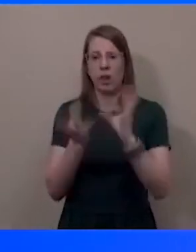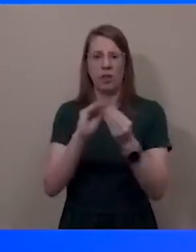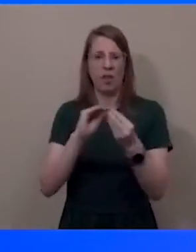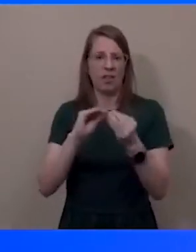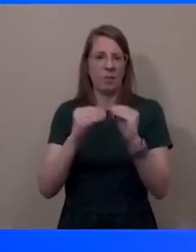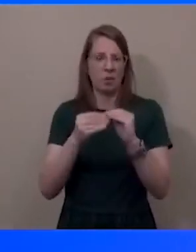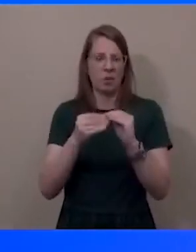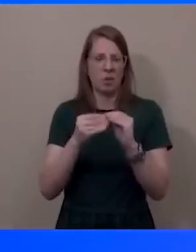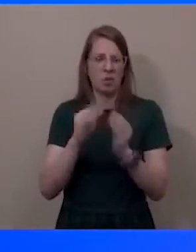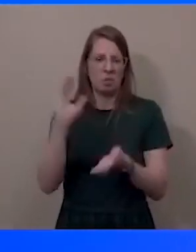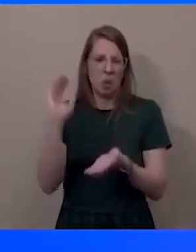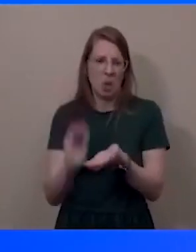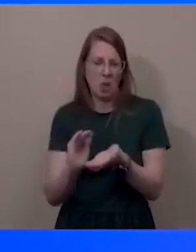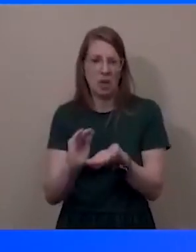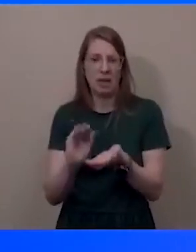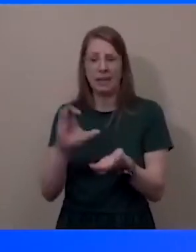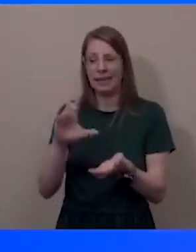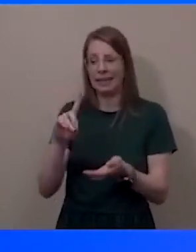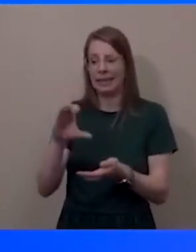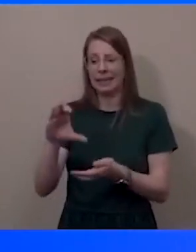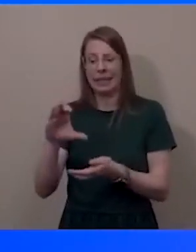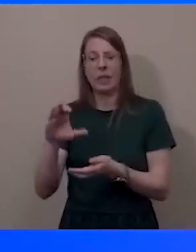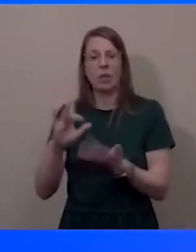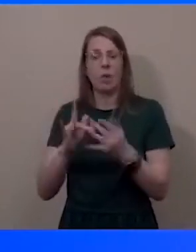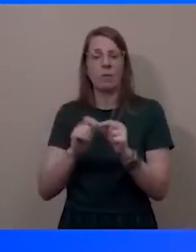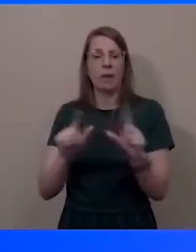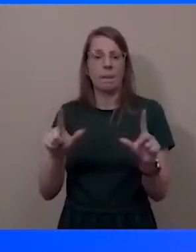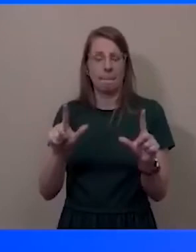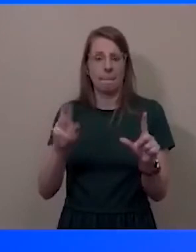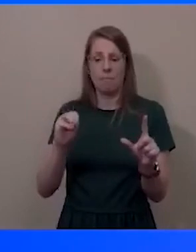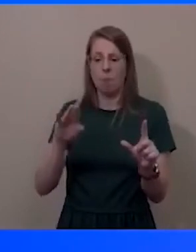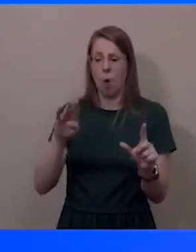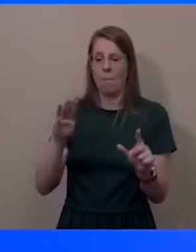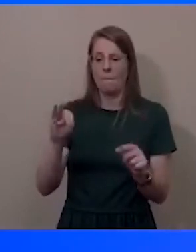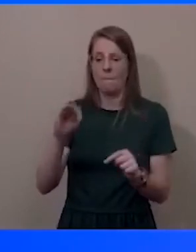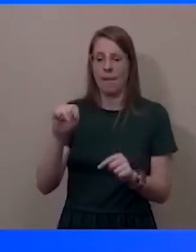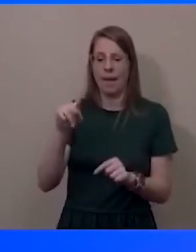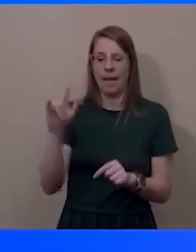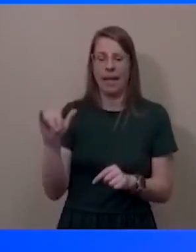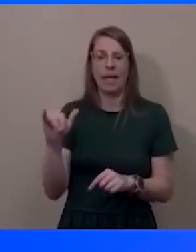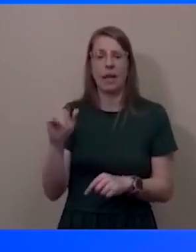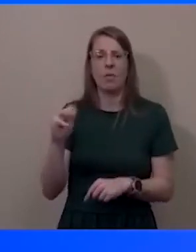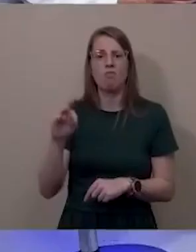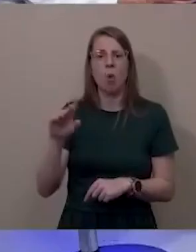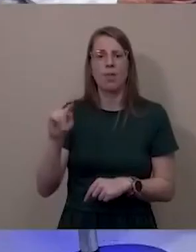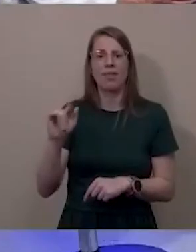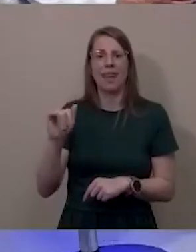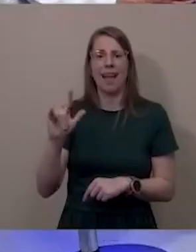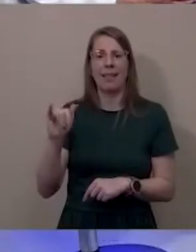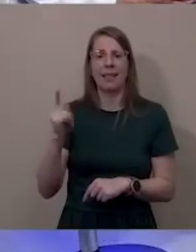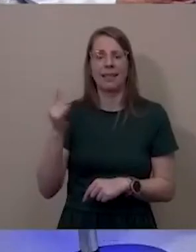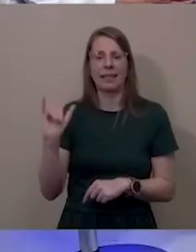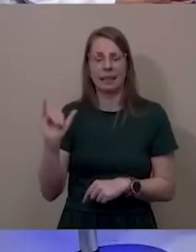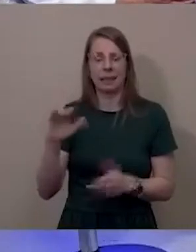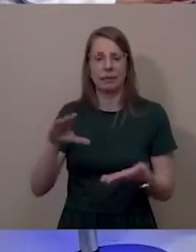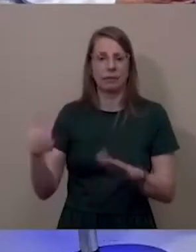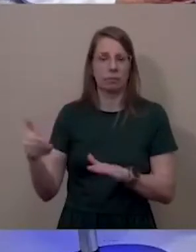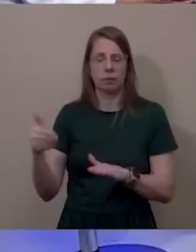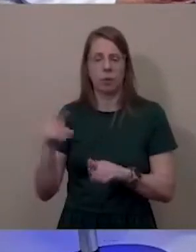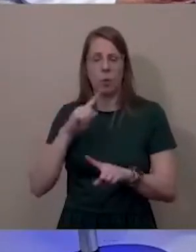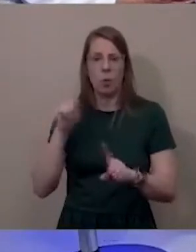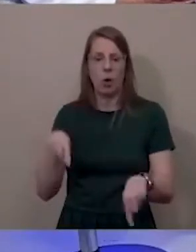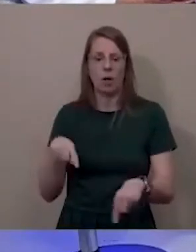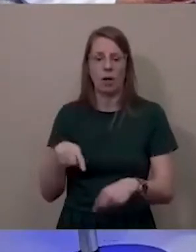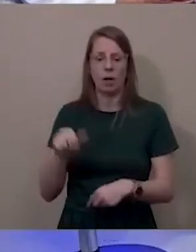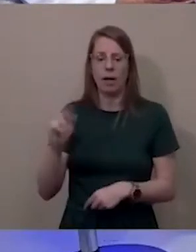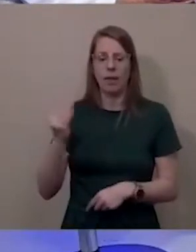can find those at the CDC website and at Morbidity and Mortality Weekly Report as well. All right. And Bridget and Angela have questions